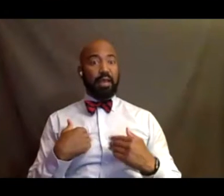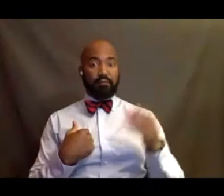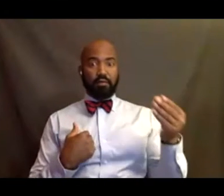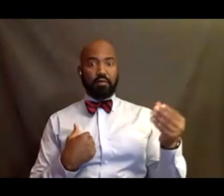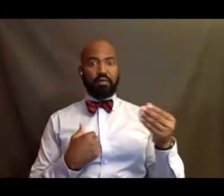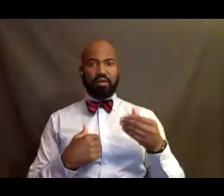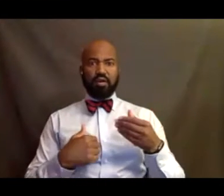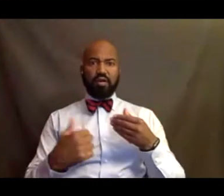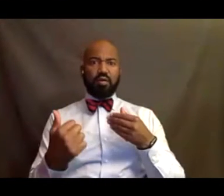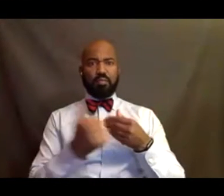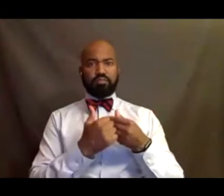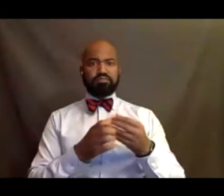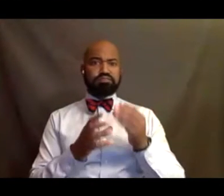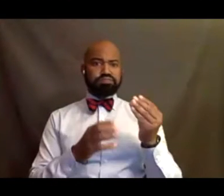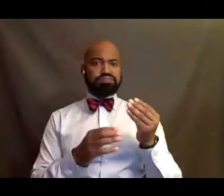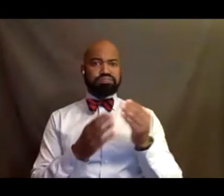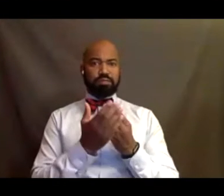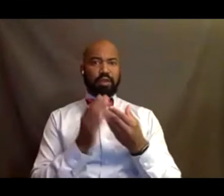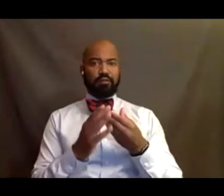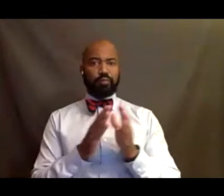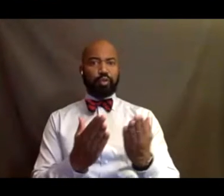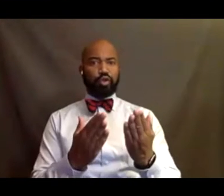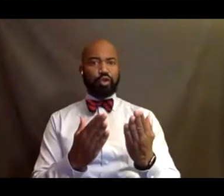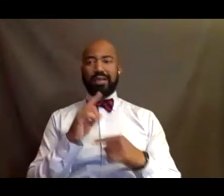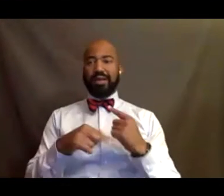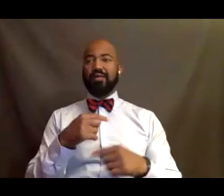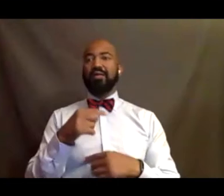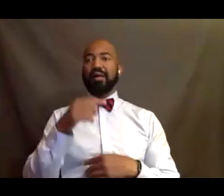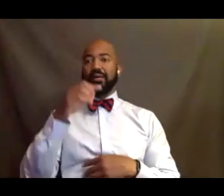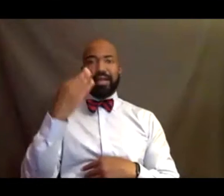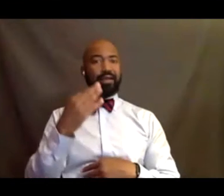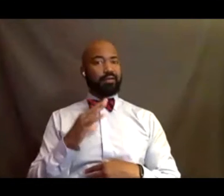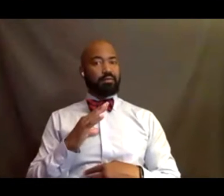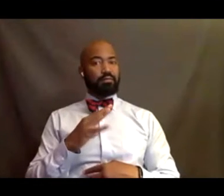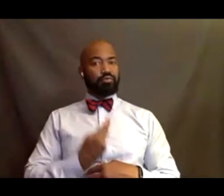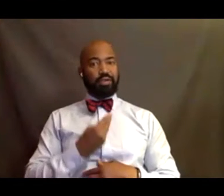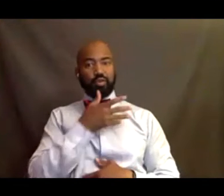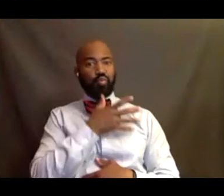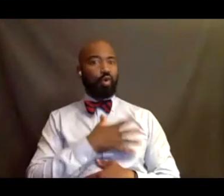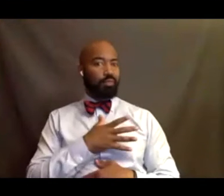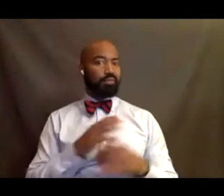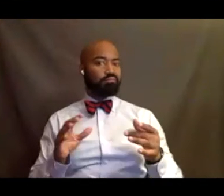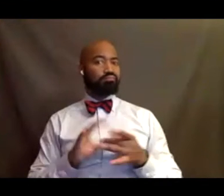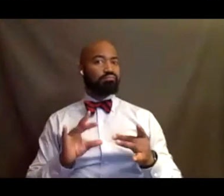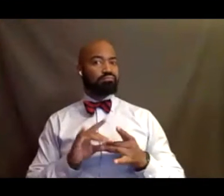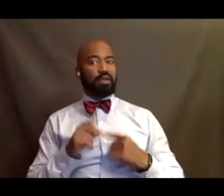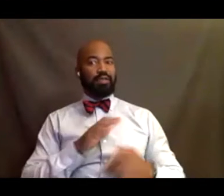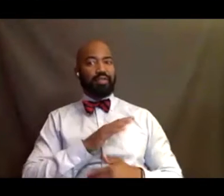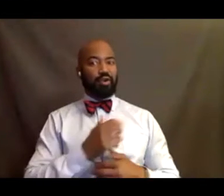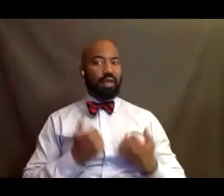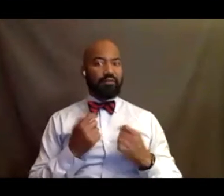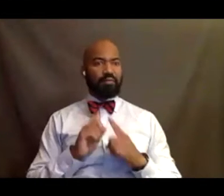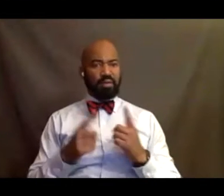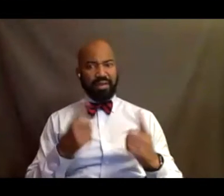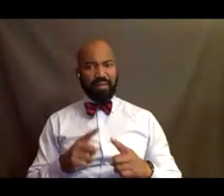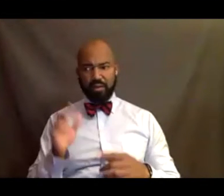talking about her life. Whereas like I'm currently digging through other Black queer literature, and it's like pieces, and it's like people, like I scan this